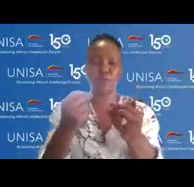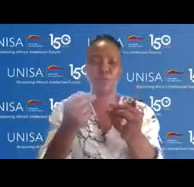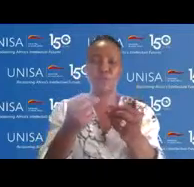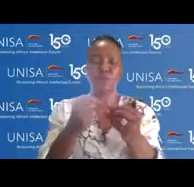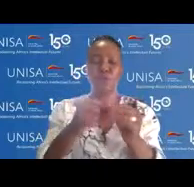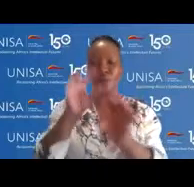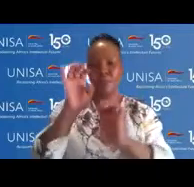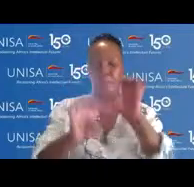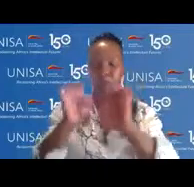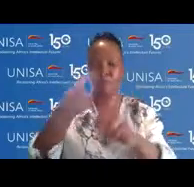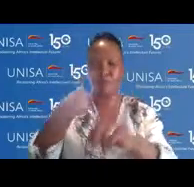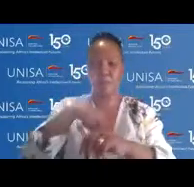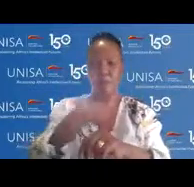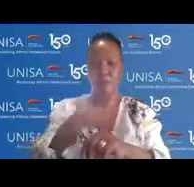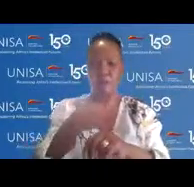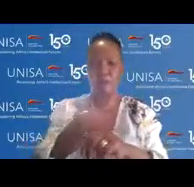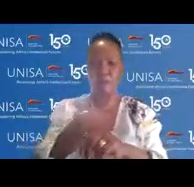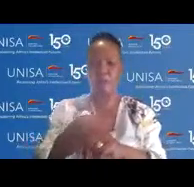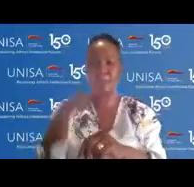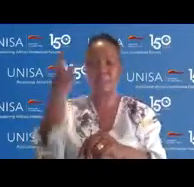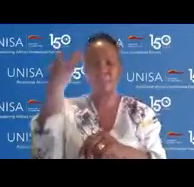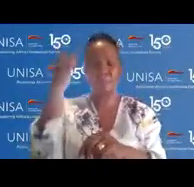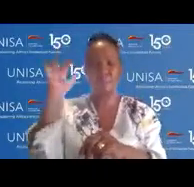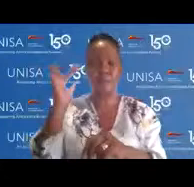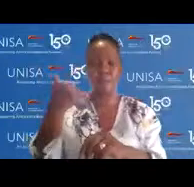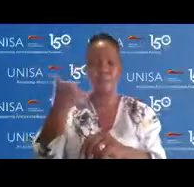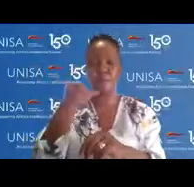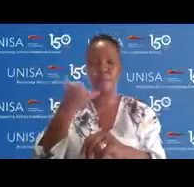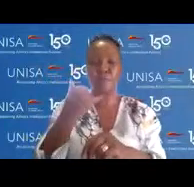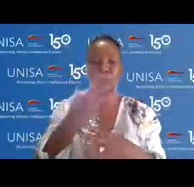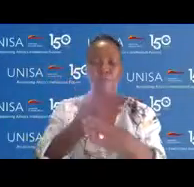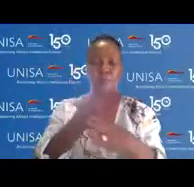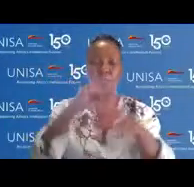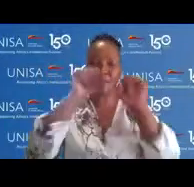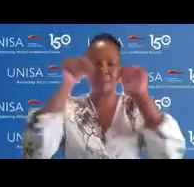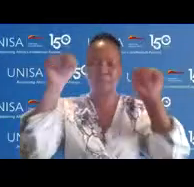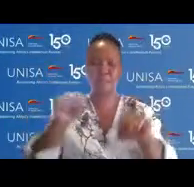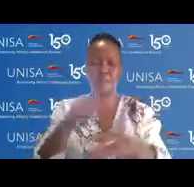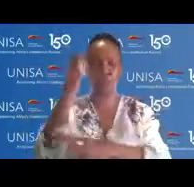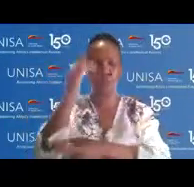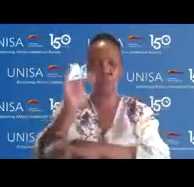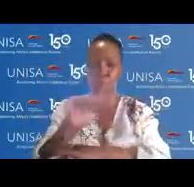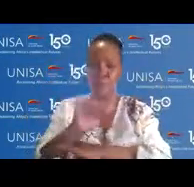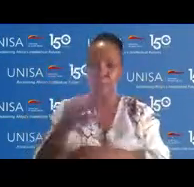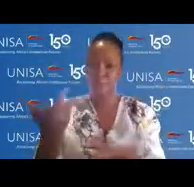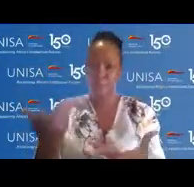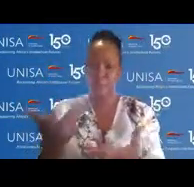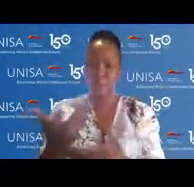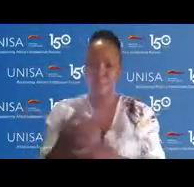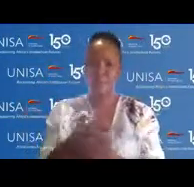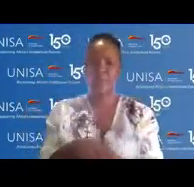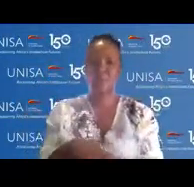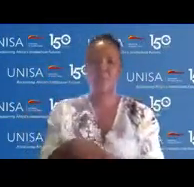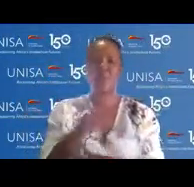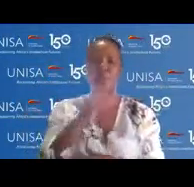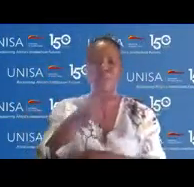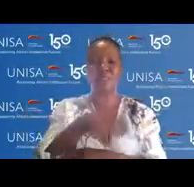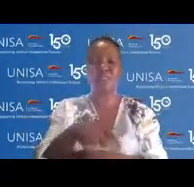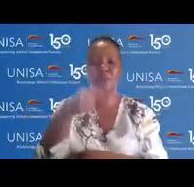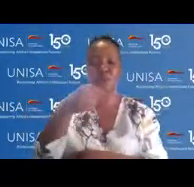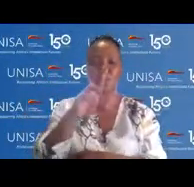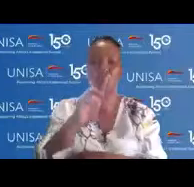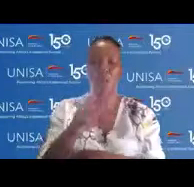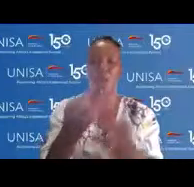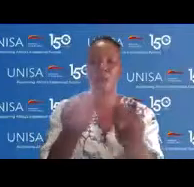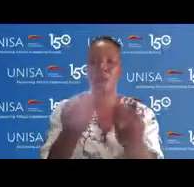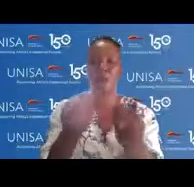smartphone operating system are you using? Do you know which one you're using? Use this QR code, use it as a nice example,